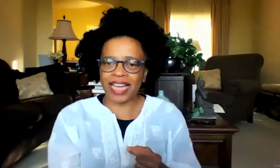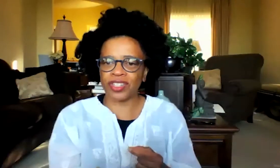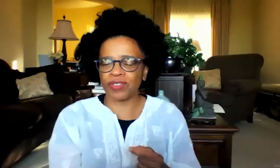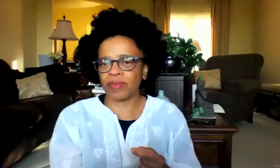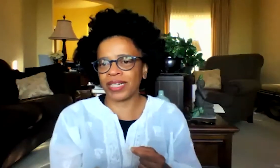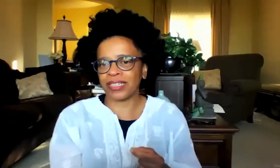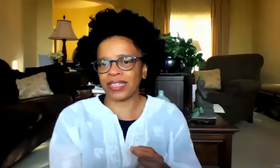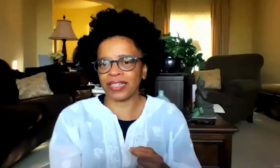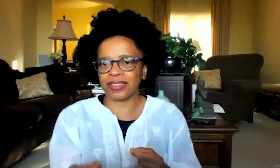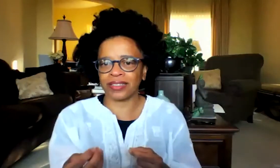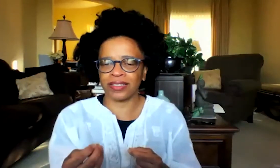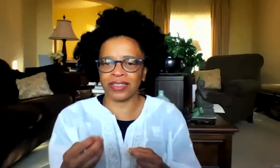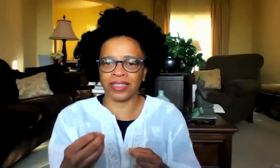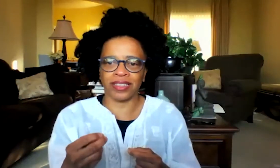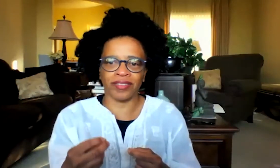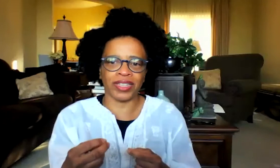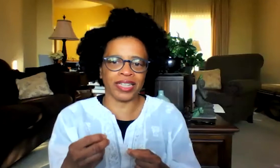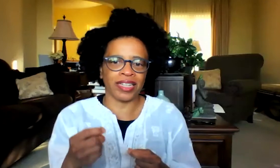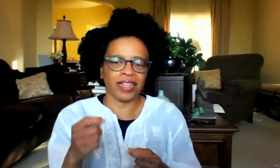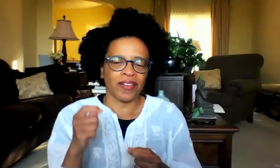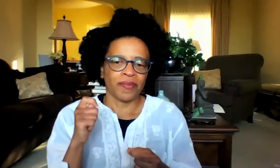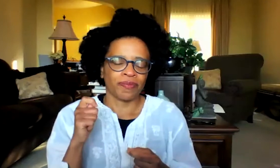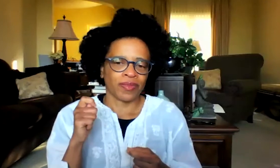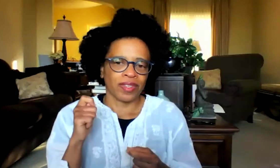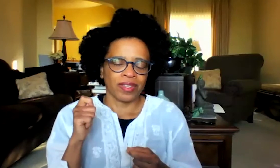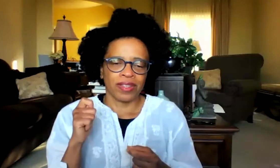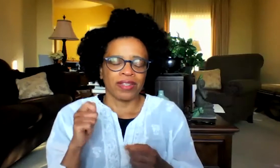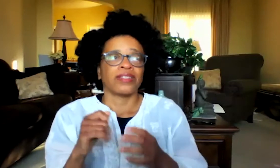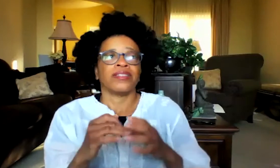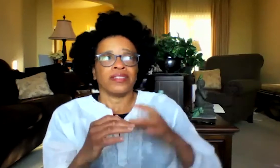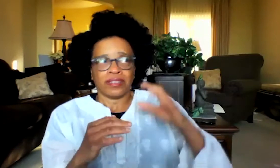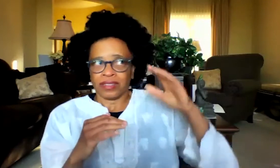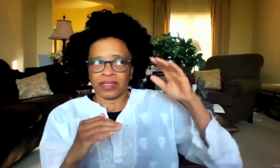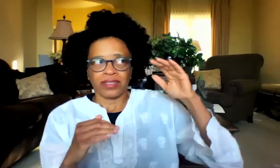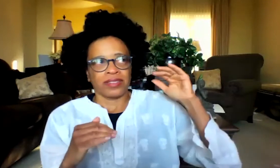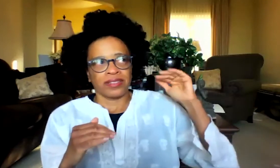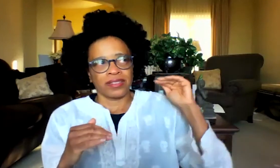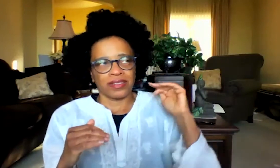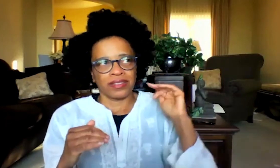The actions we might take to alleviate